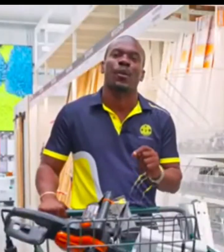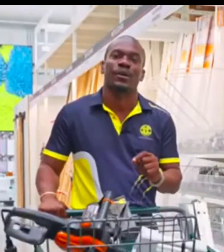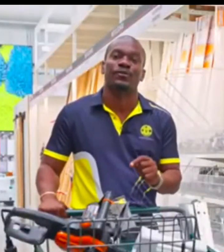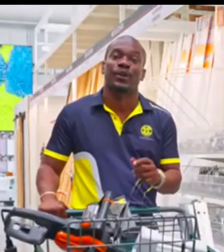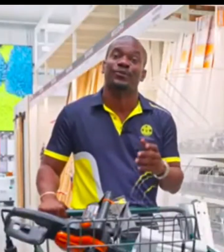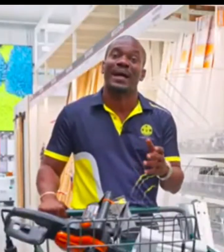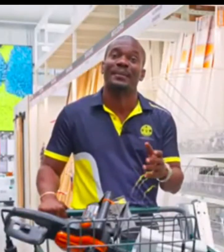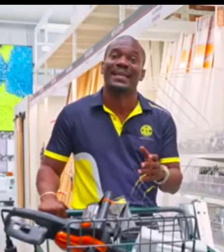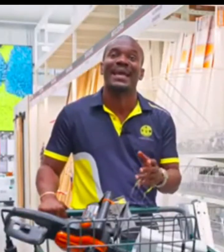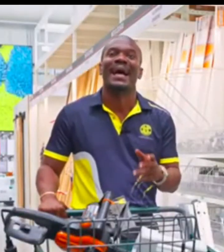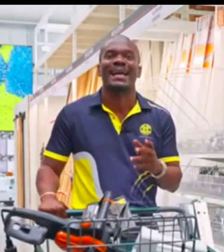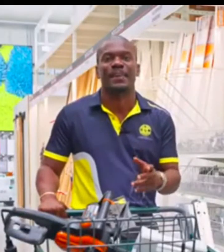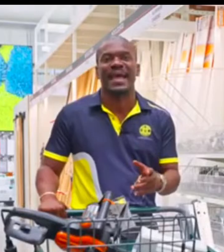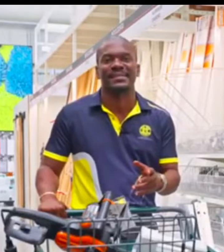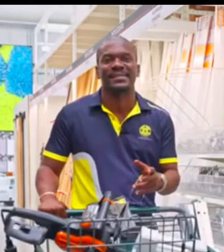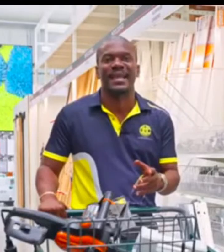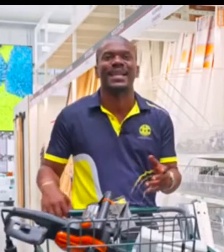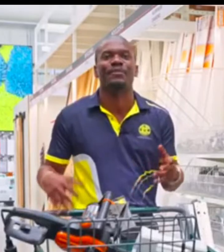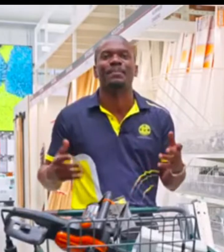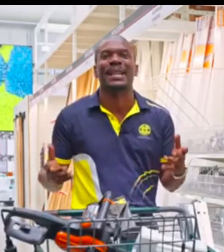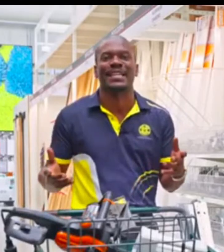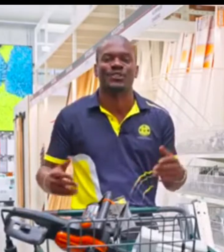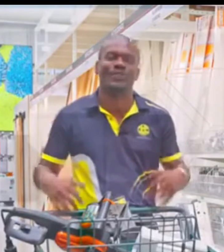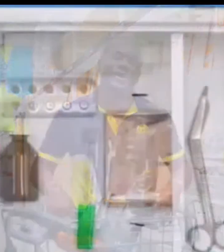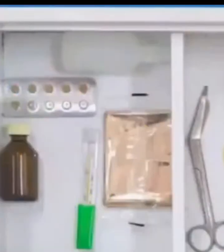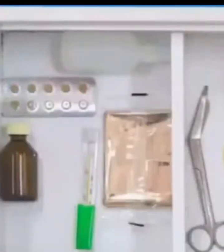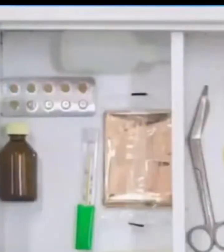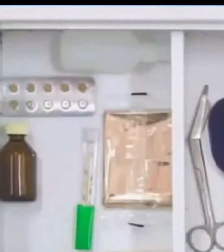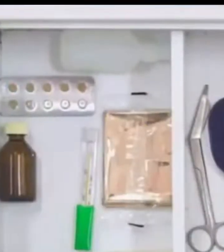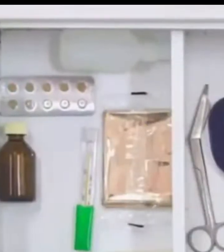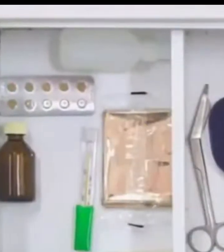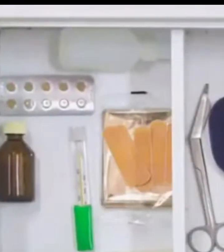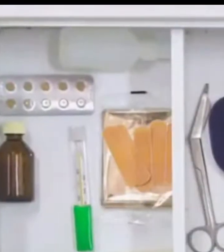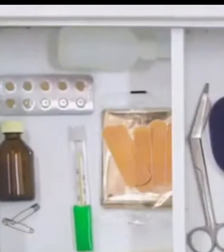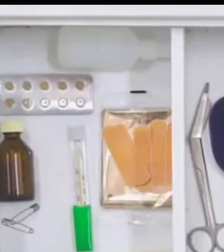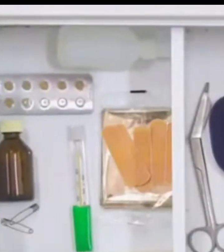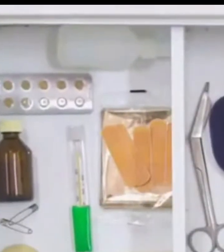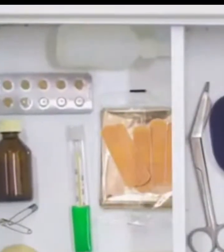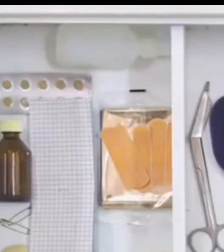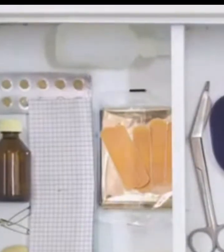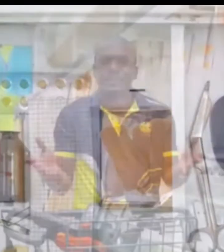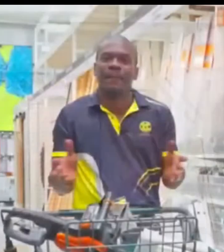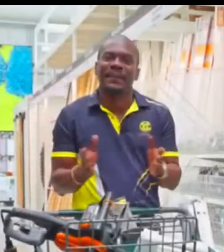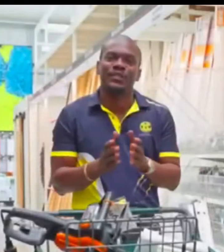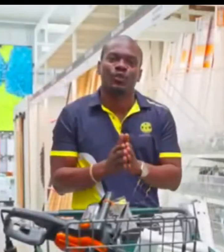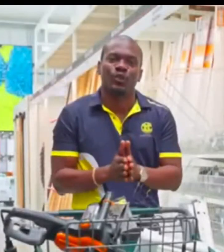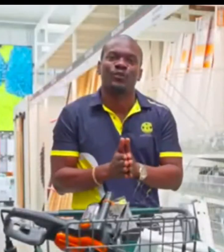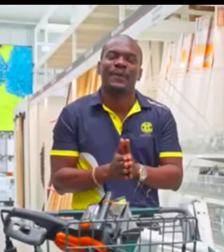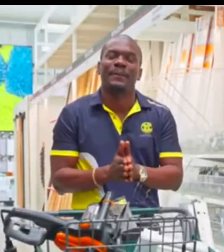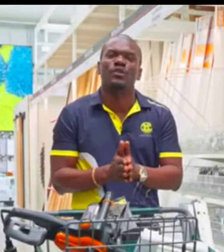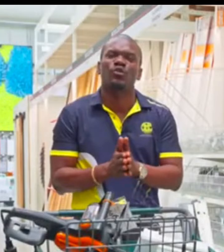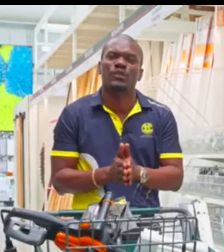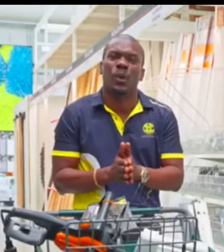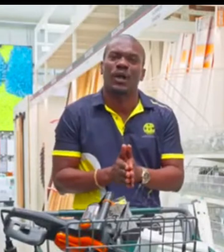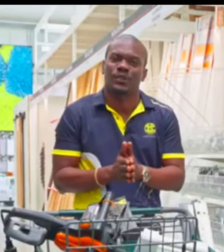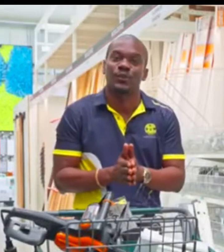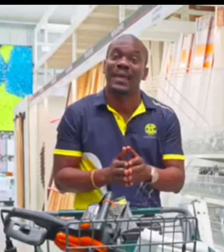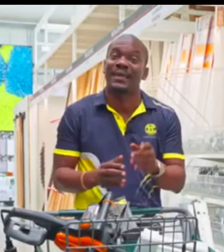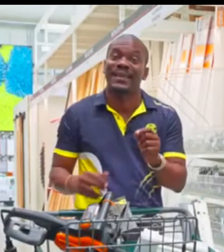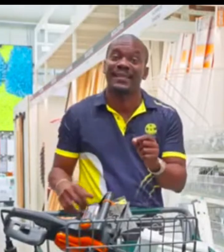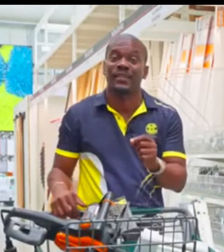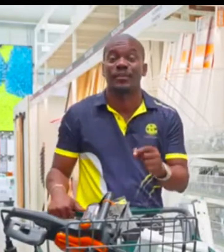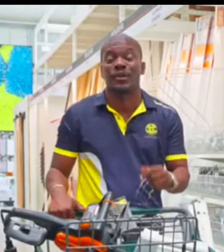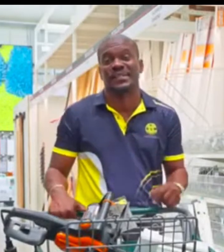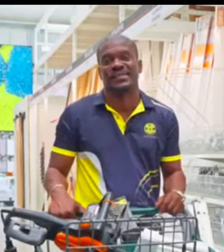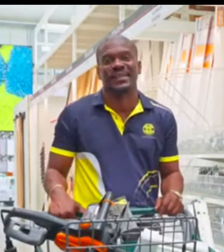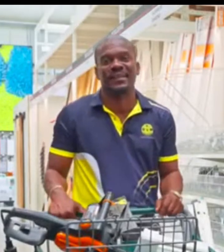food and water for your family and pets, and replenish your emergency kit. Create a plan. Make sure your family knows what to do